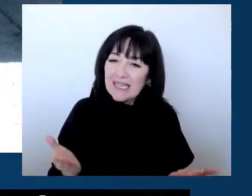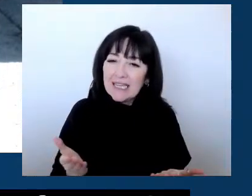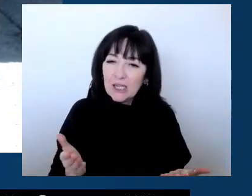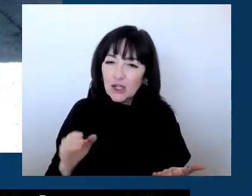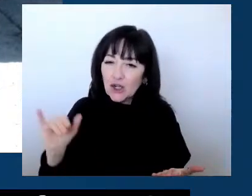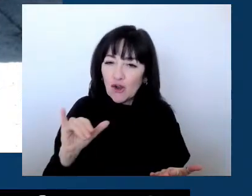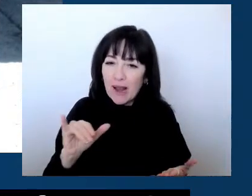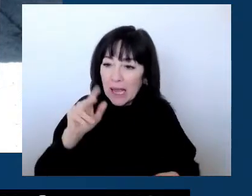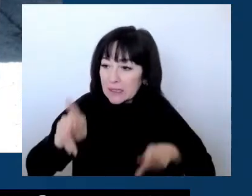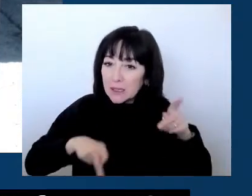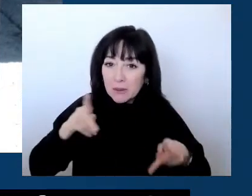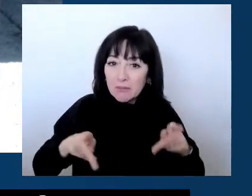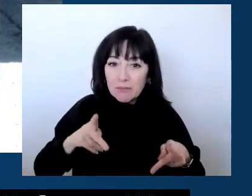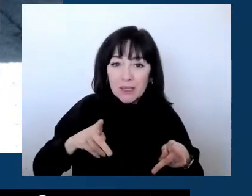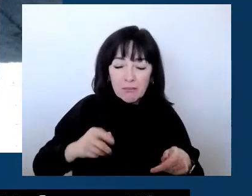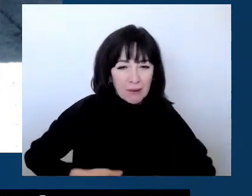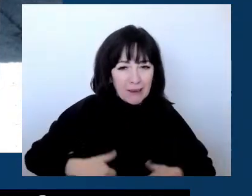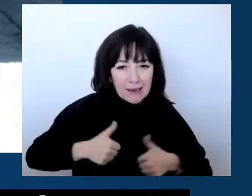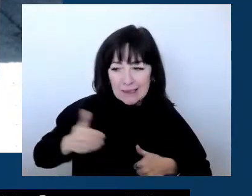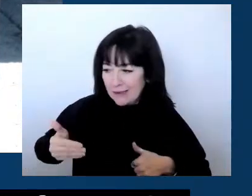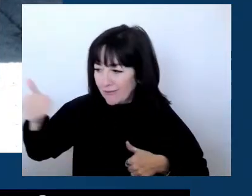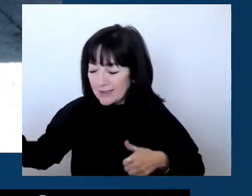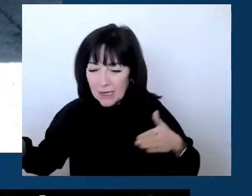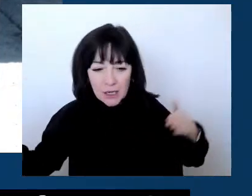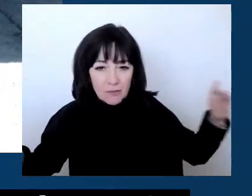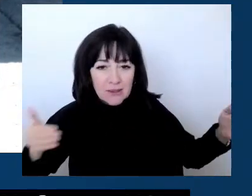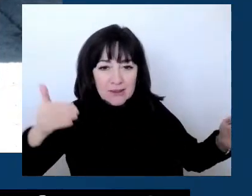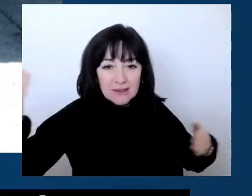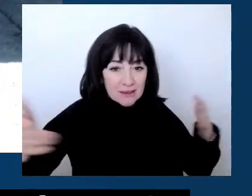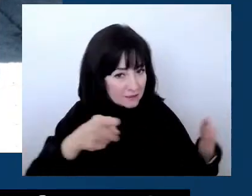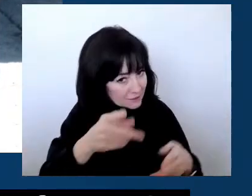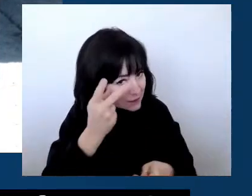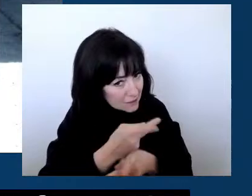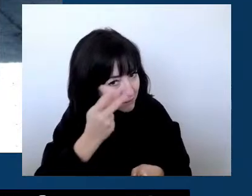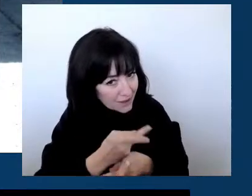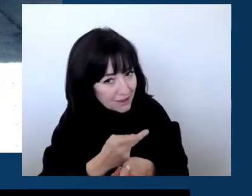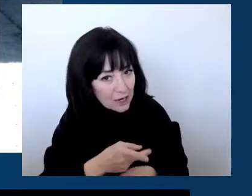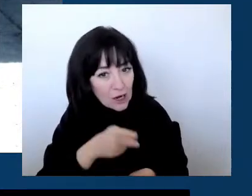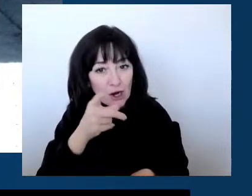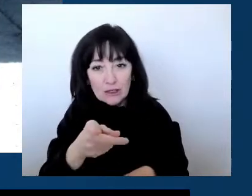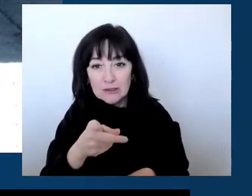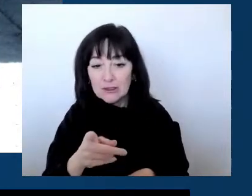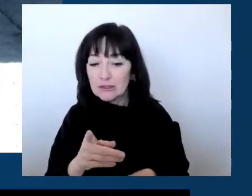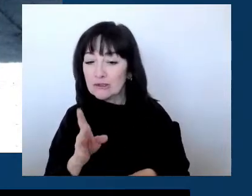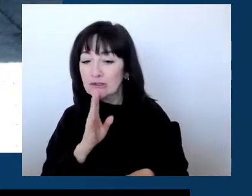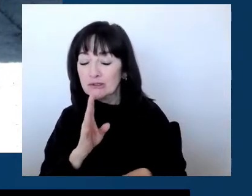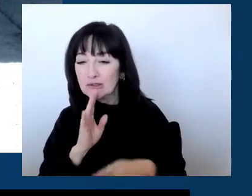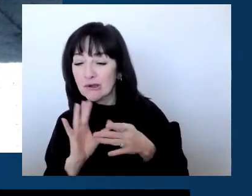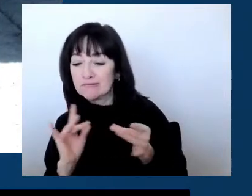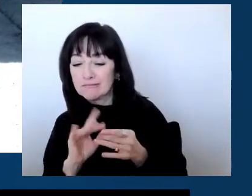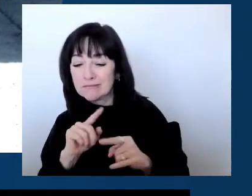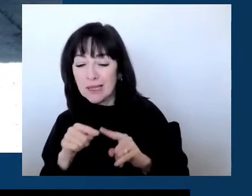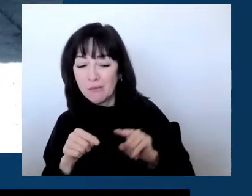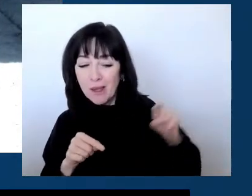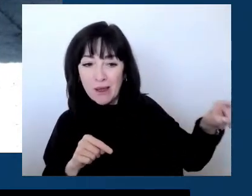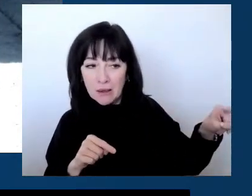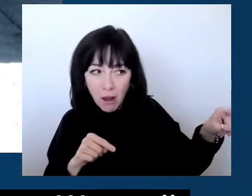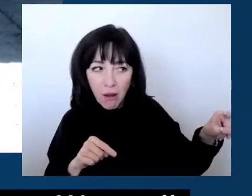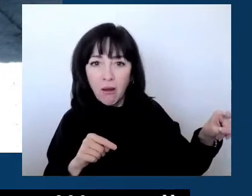we know one another. Got to be careful that you talk about somebody in Delaware because they might be related to the person that you're talking